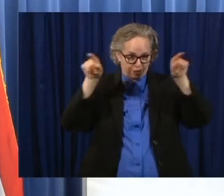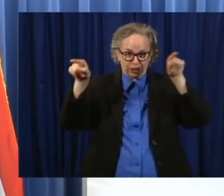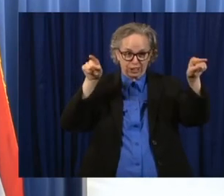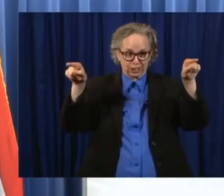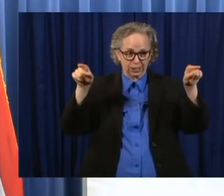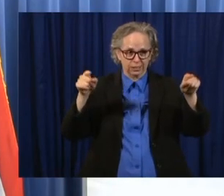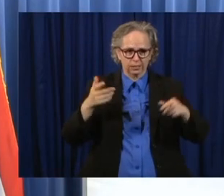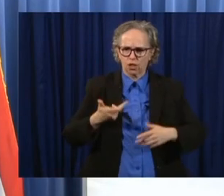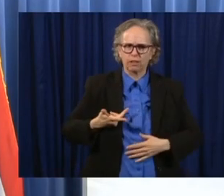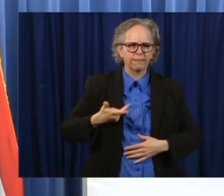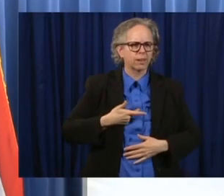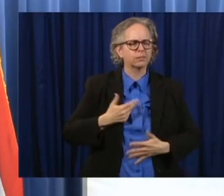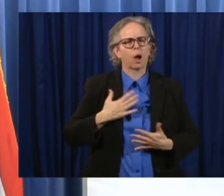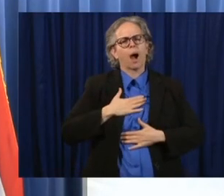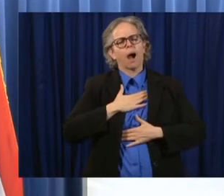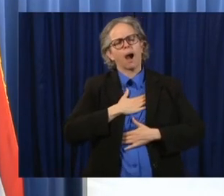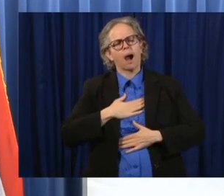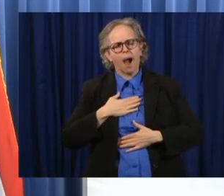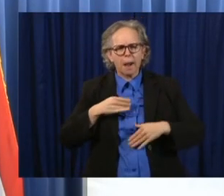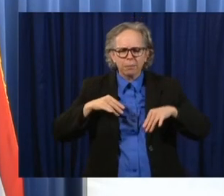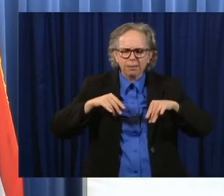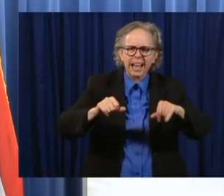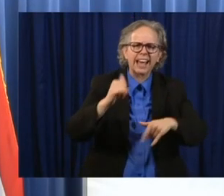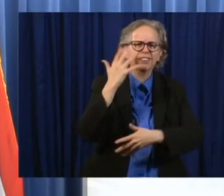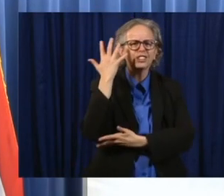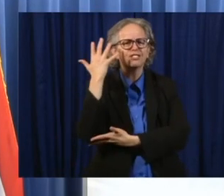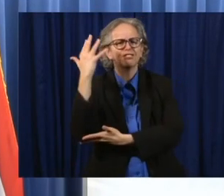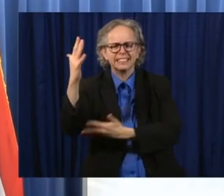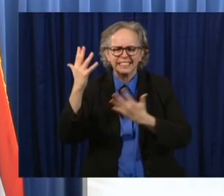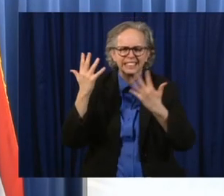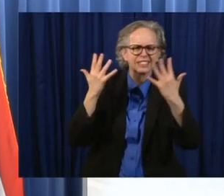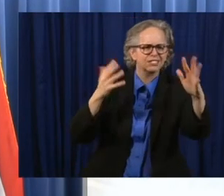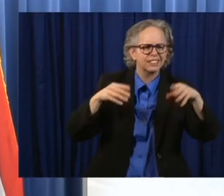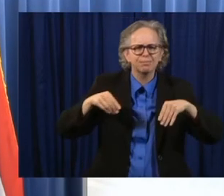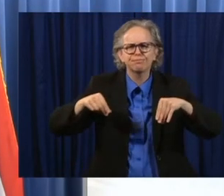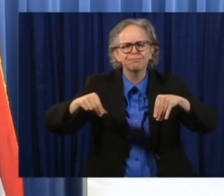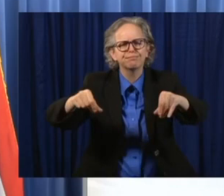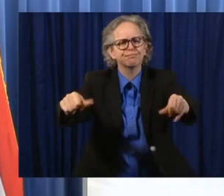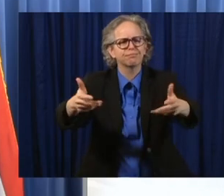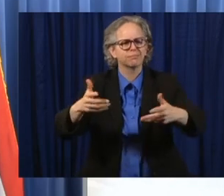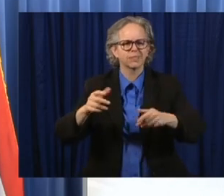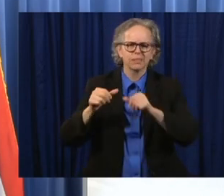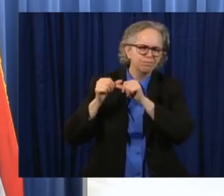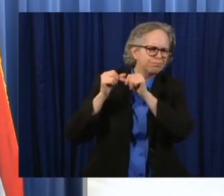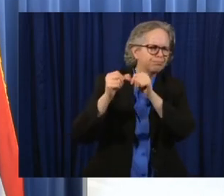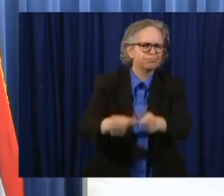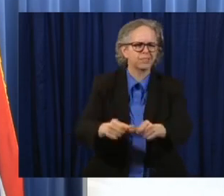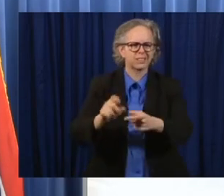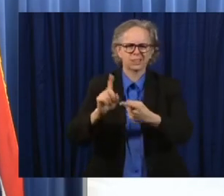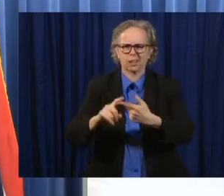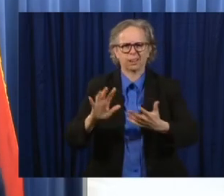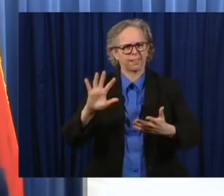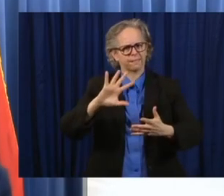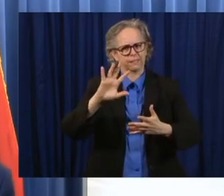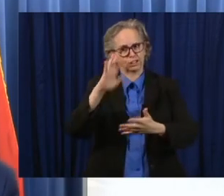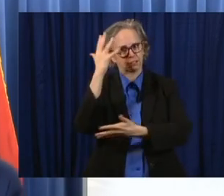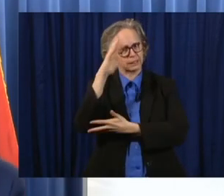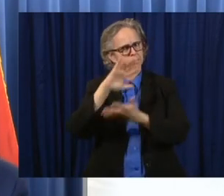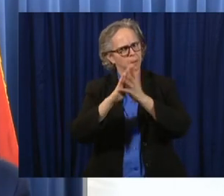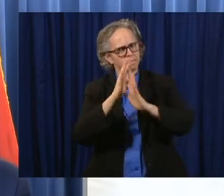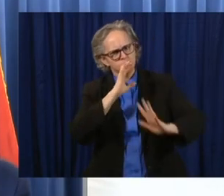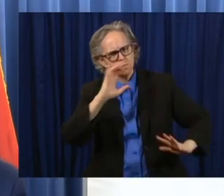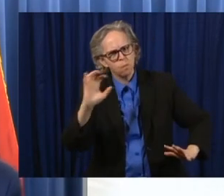loved to plant trees, and all of them planted trees until very, very late in their life. Ohioans have